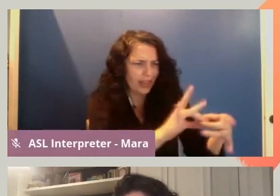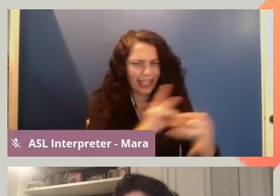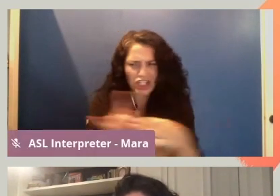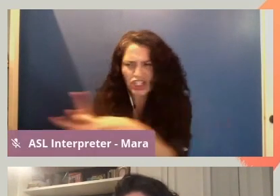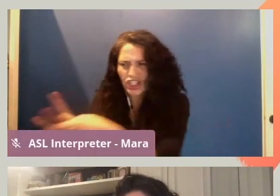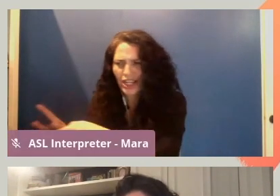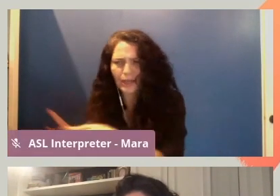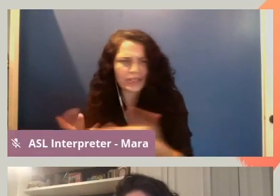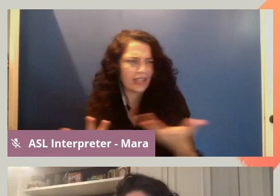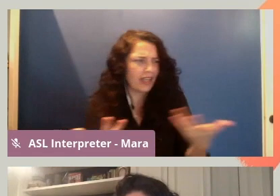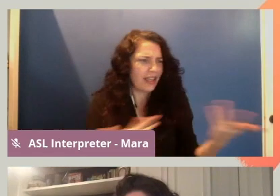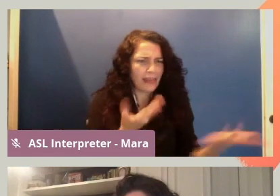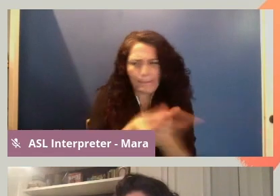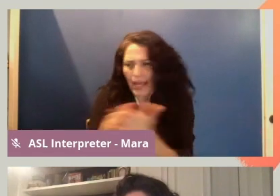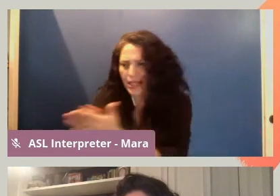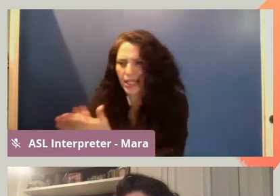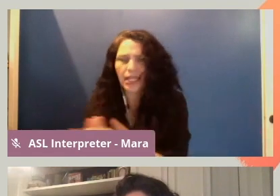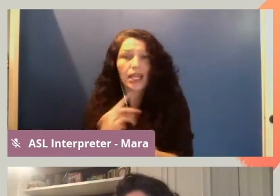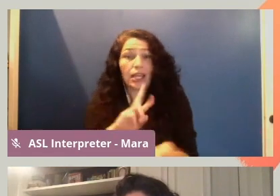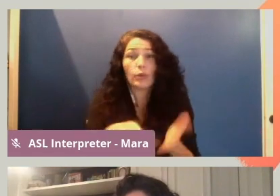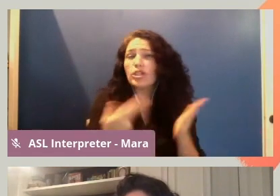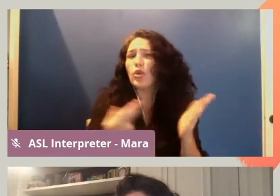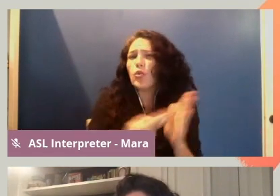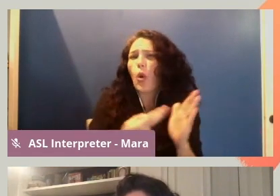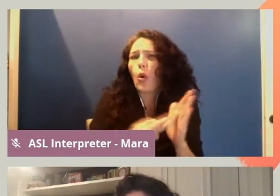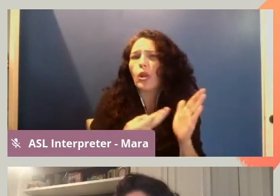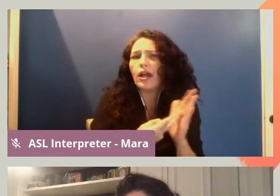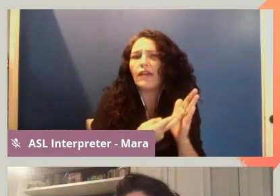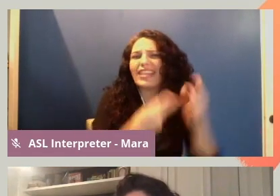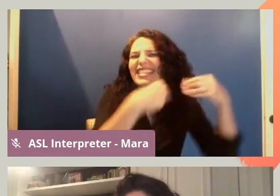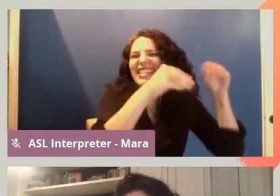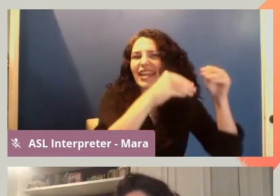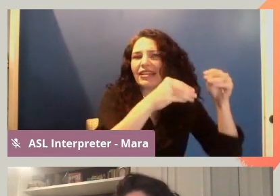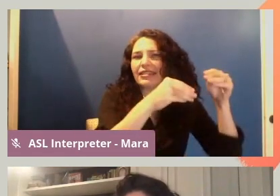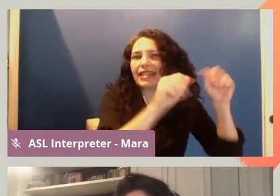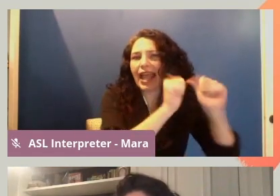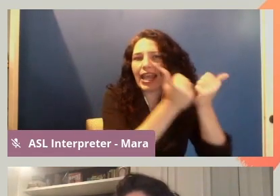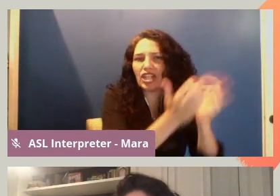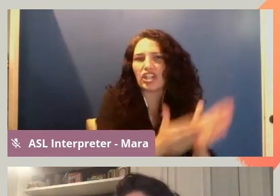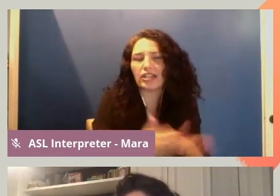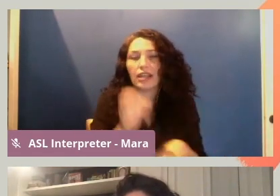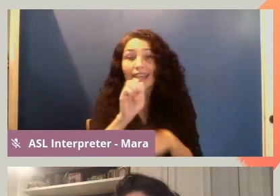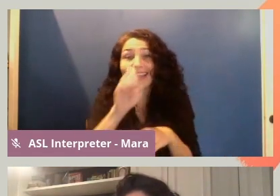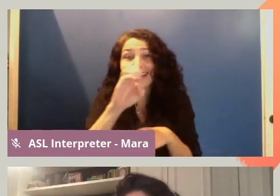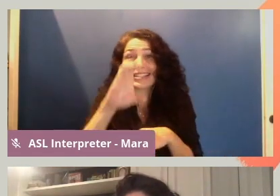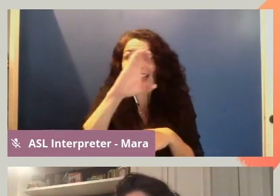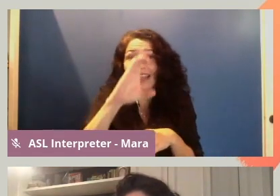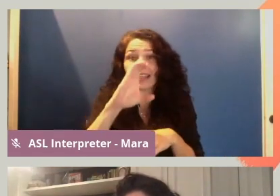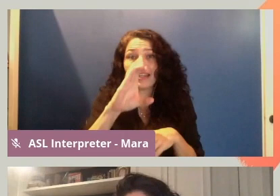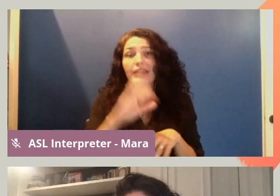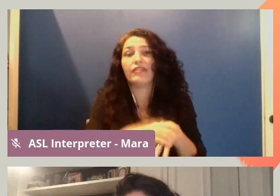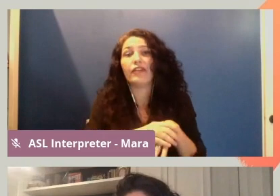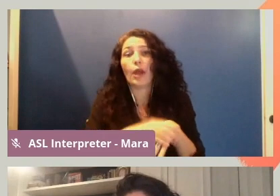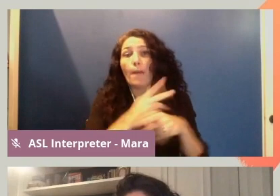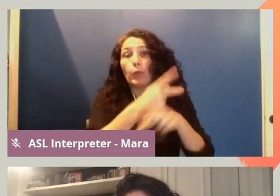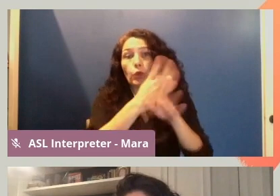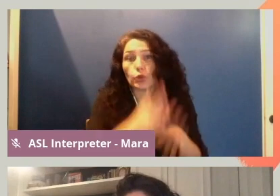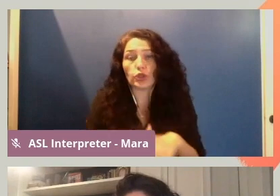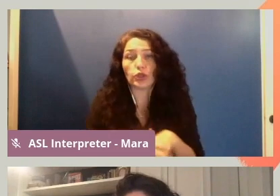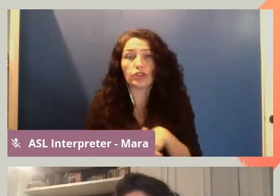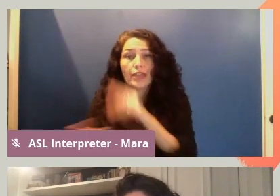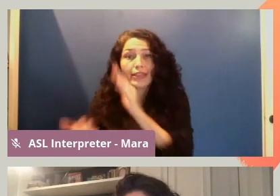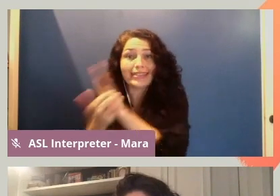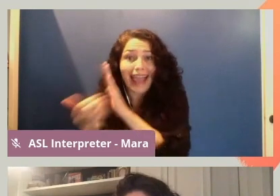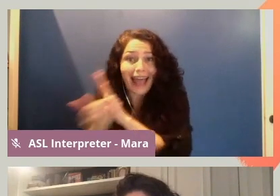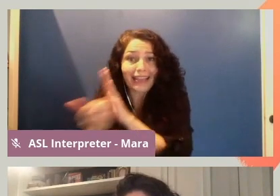sales agents? What's the role of the executive producers? What kind of relationships exist between talent agents and